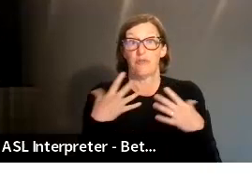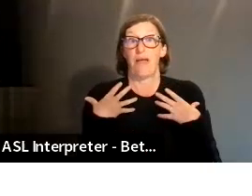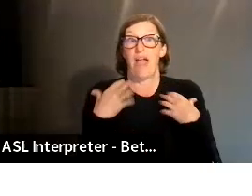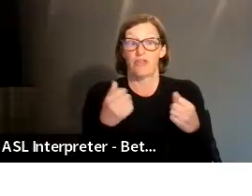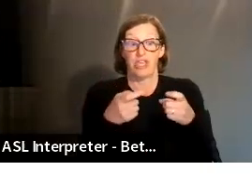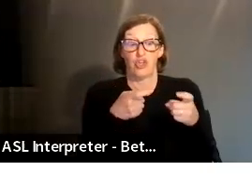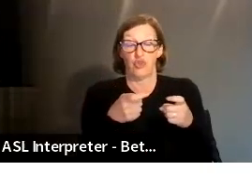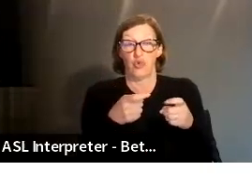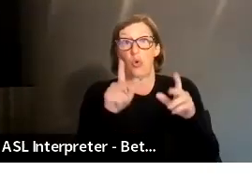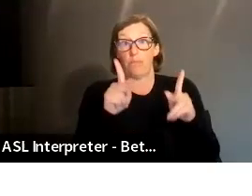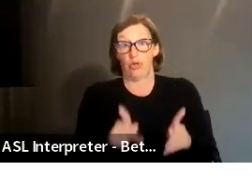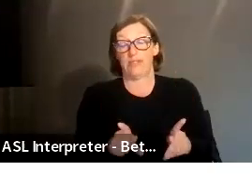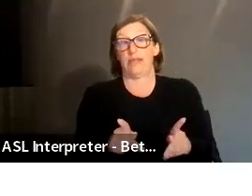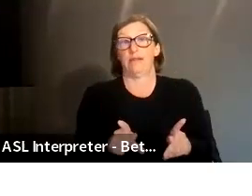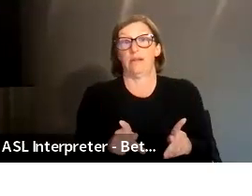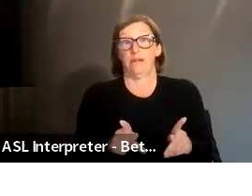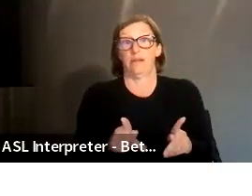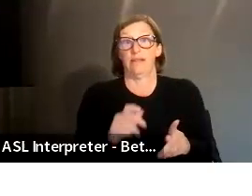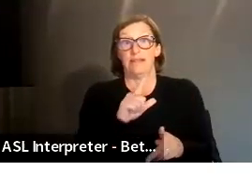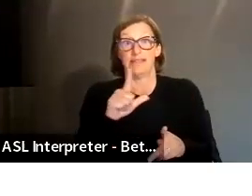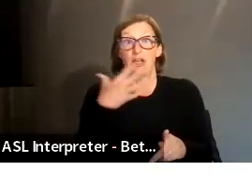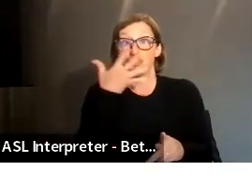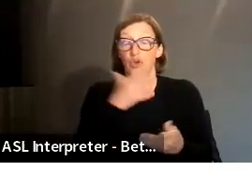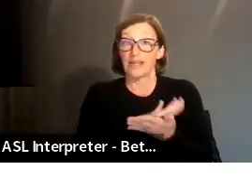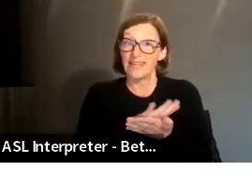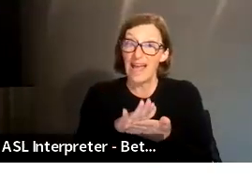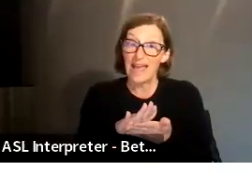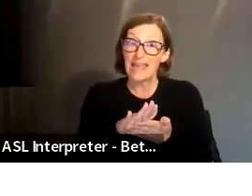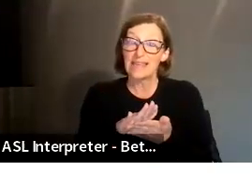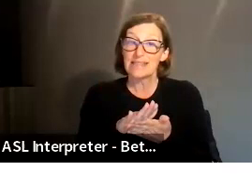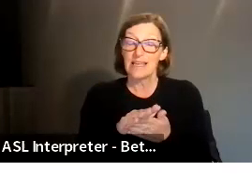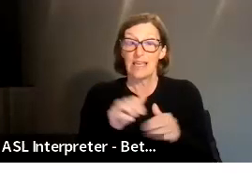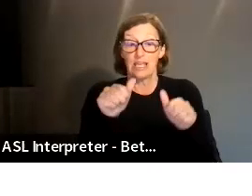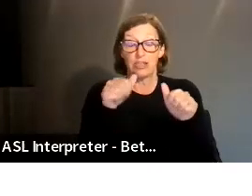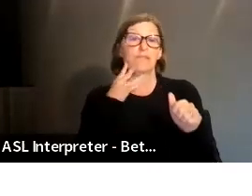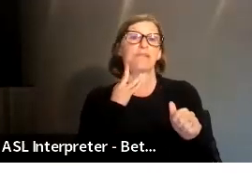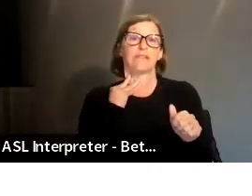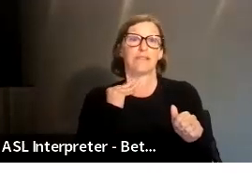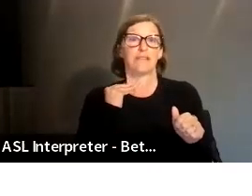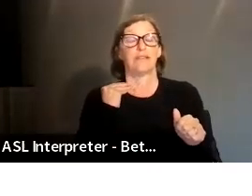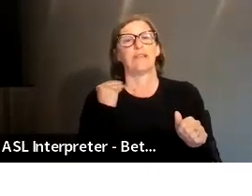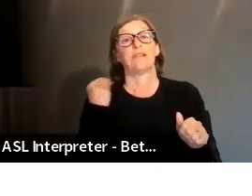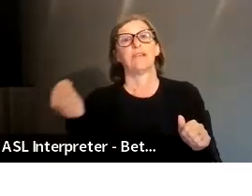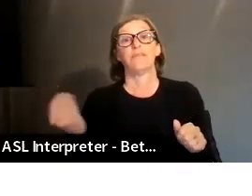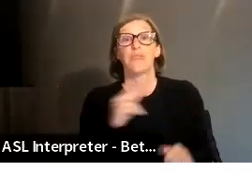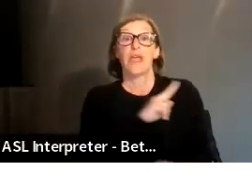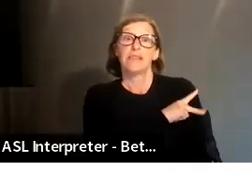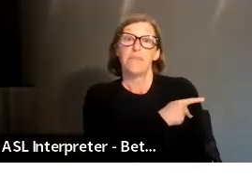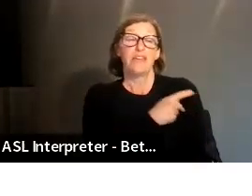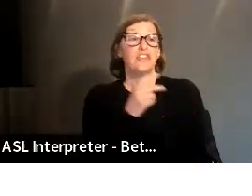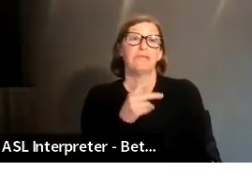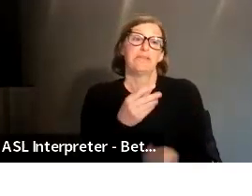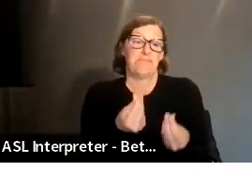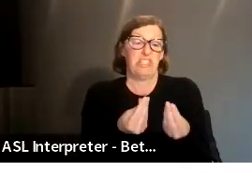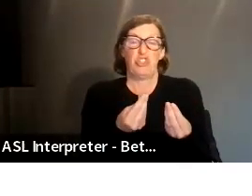is intact and the cells look very nice and hexagonal shape, the patient's tissue looks sick. We